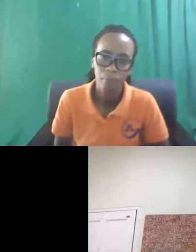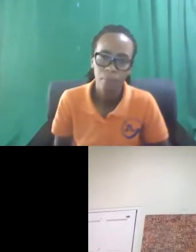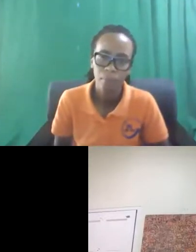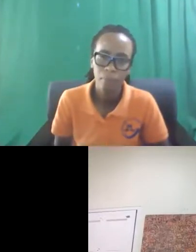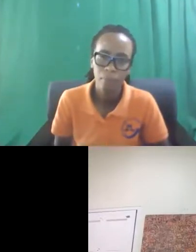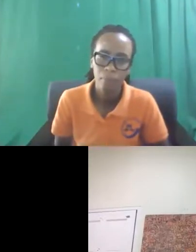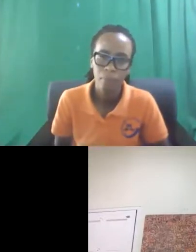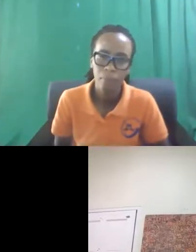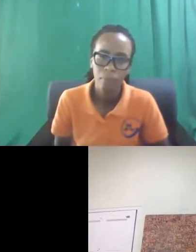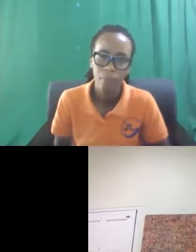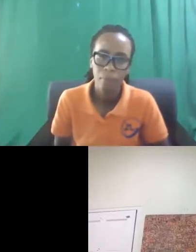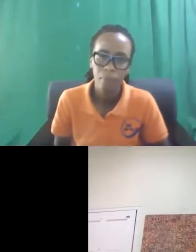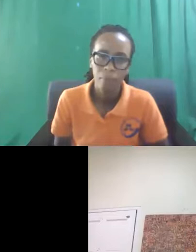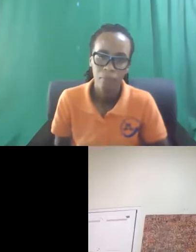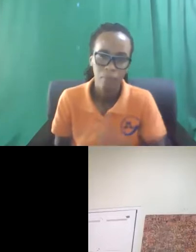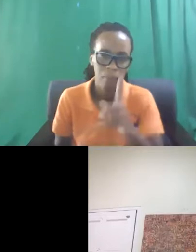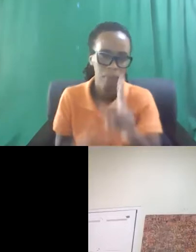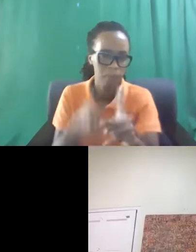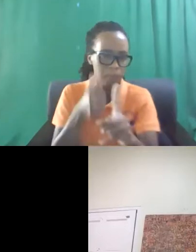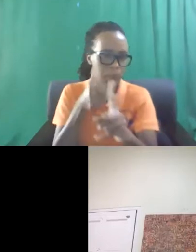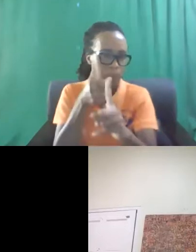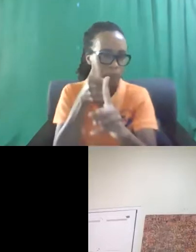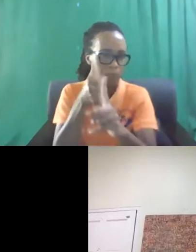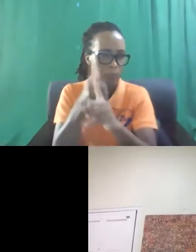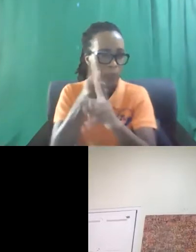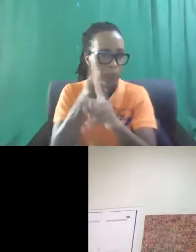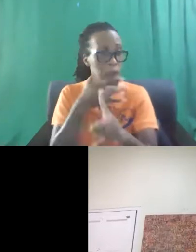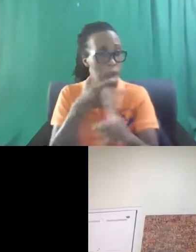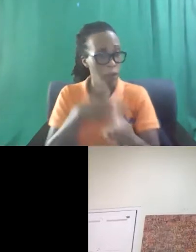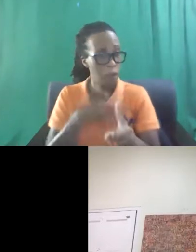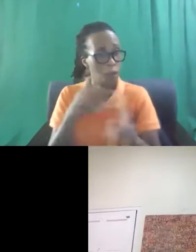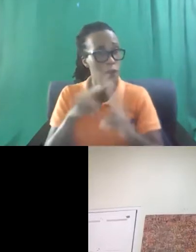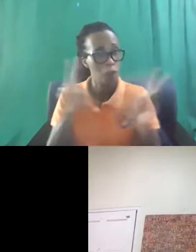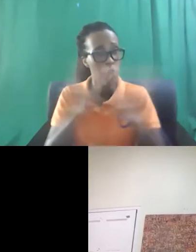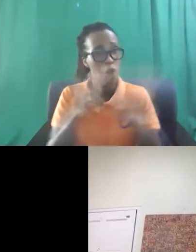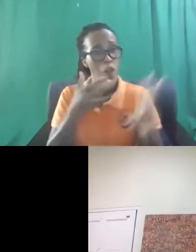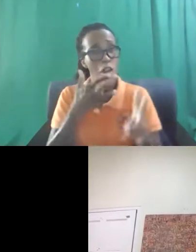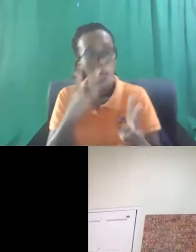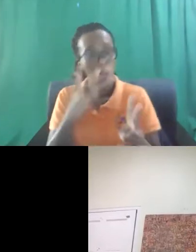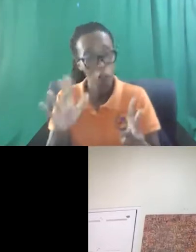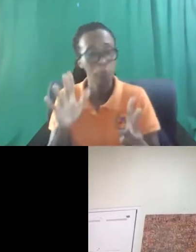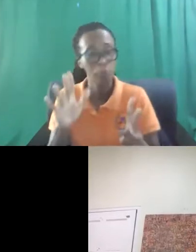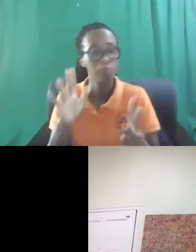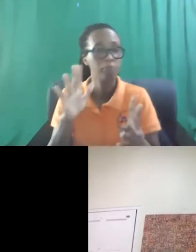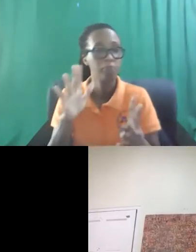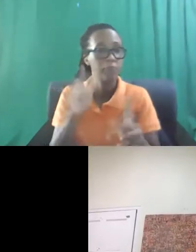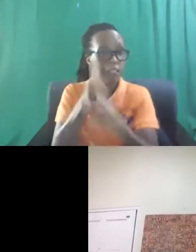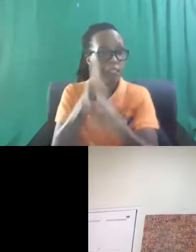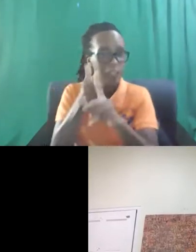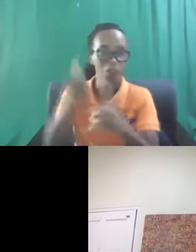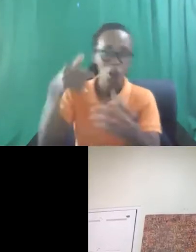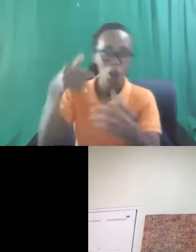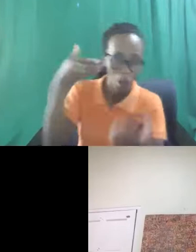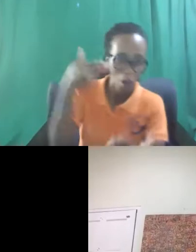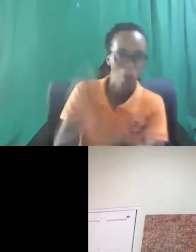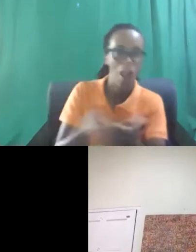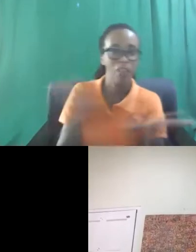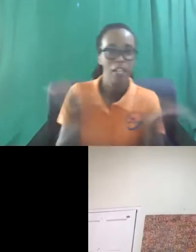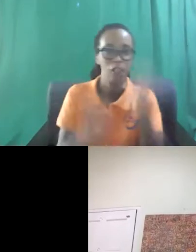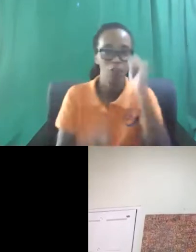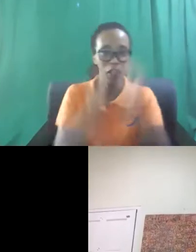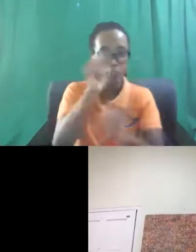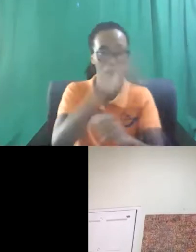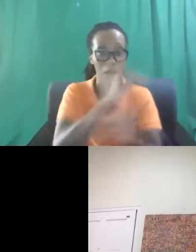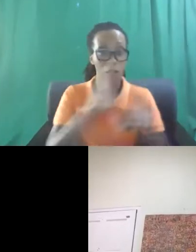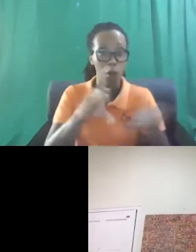I feel very, very lucky and grateful that I have found my way here to Trinidad and Tobago and here to the Caribbean.